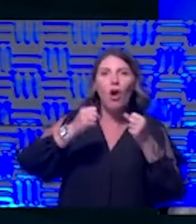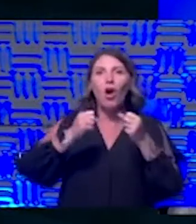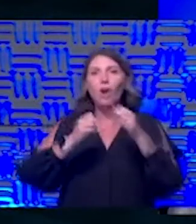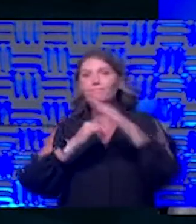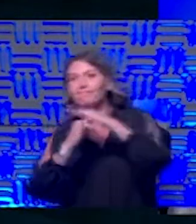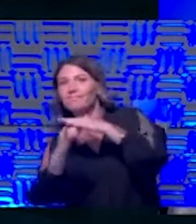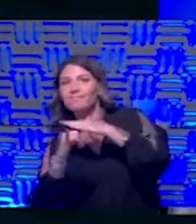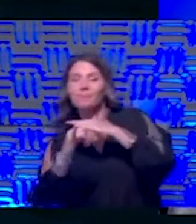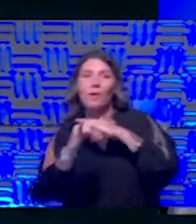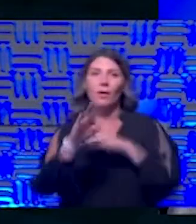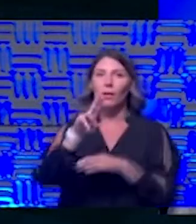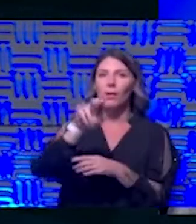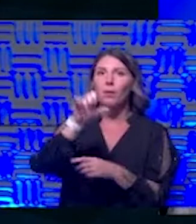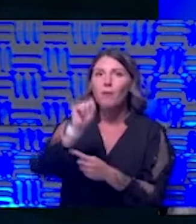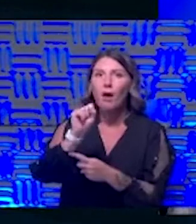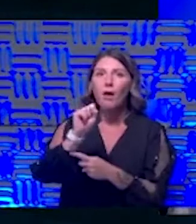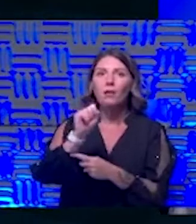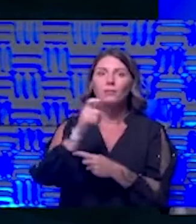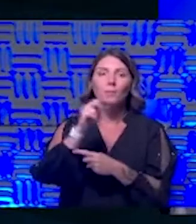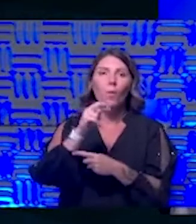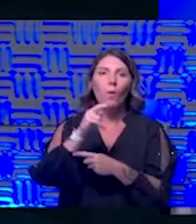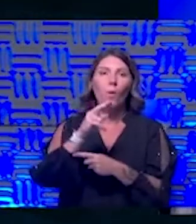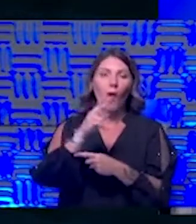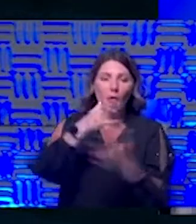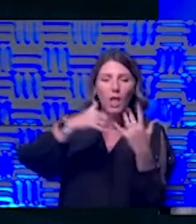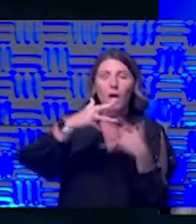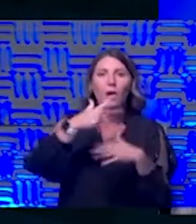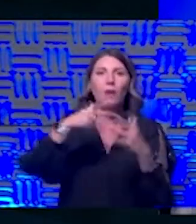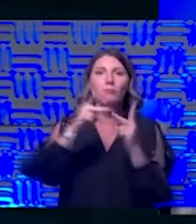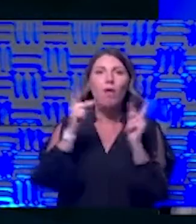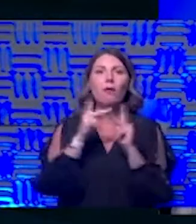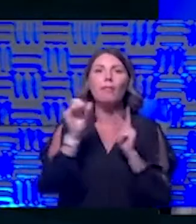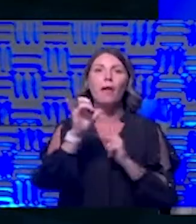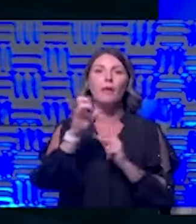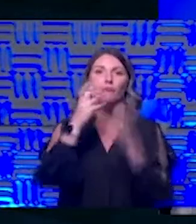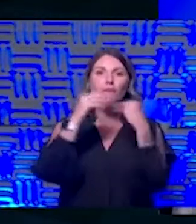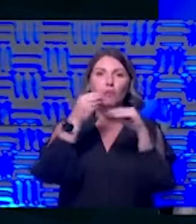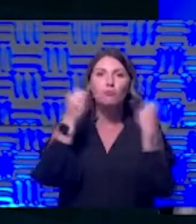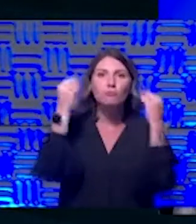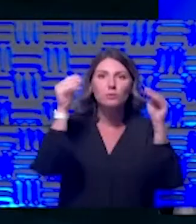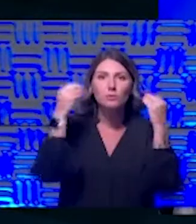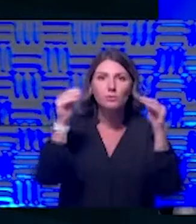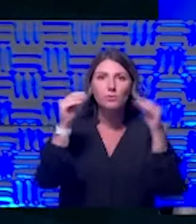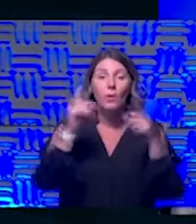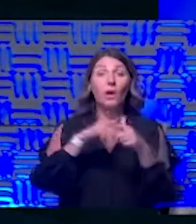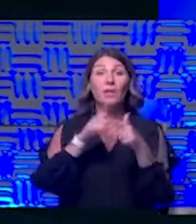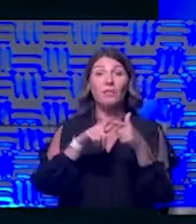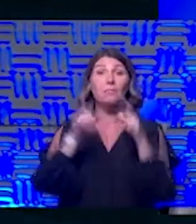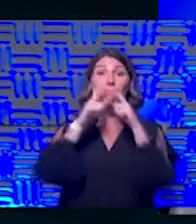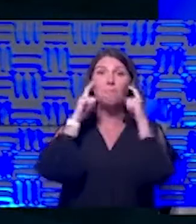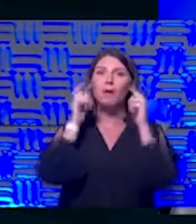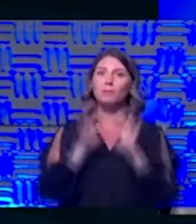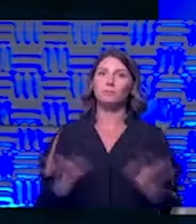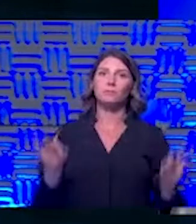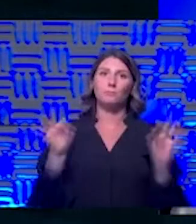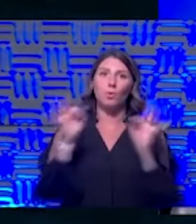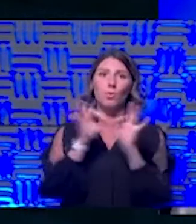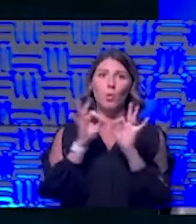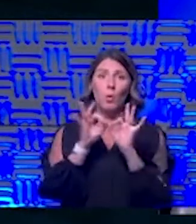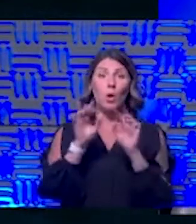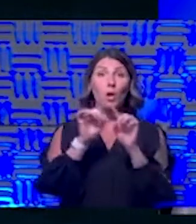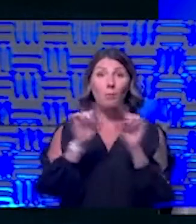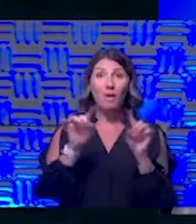you're in a crowded place like a grocery store, and you're around a lot of folks, in which case the mask becomes important. But the mask